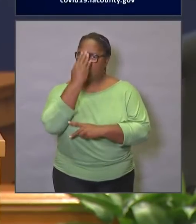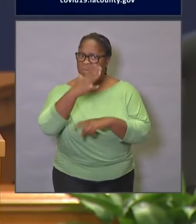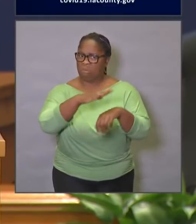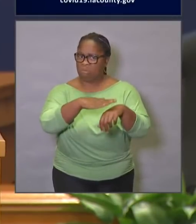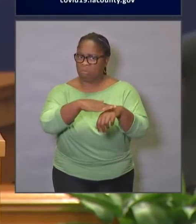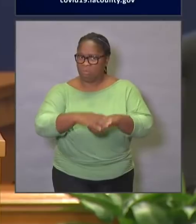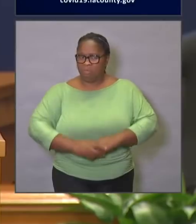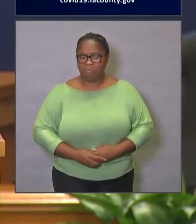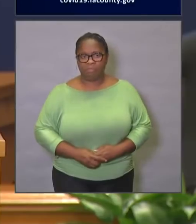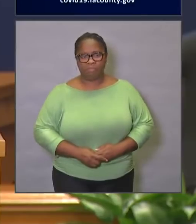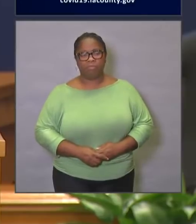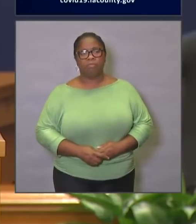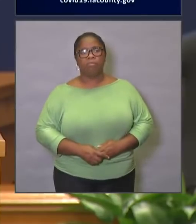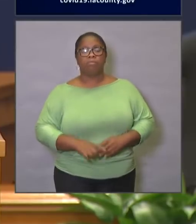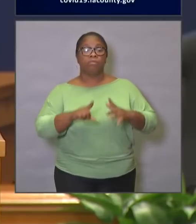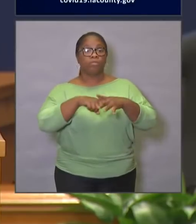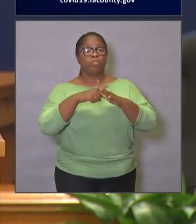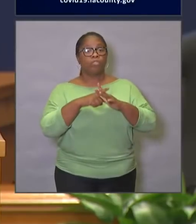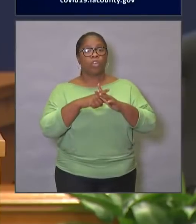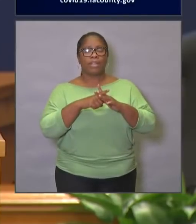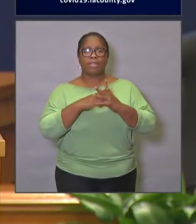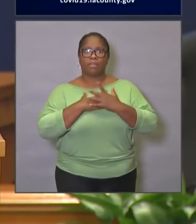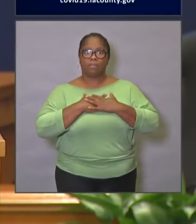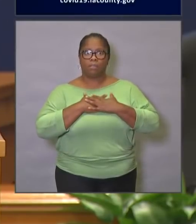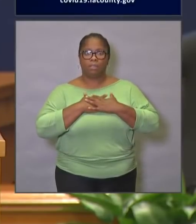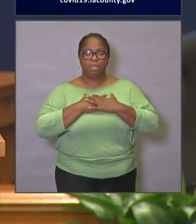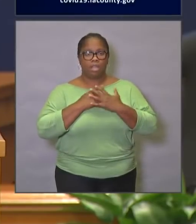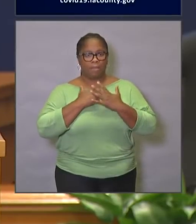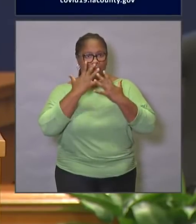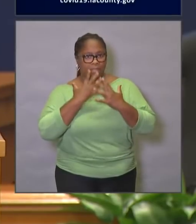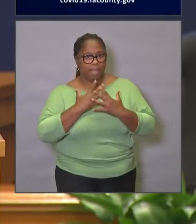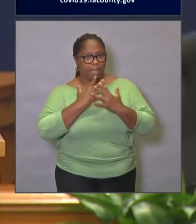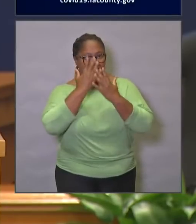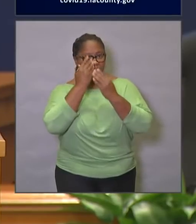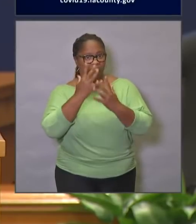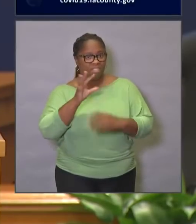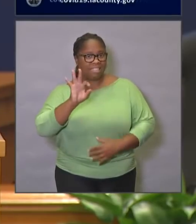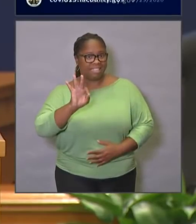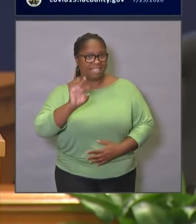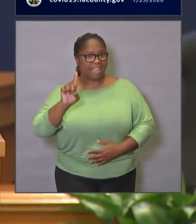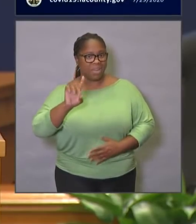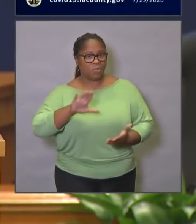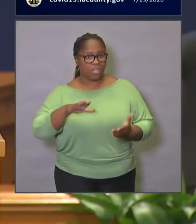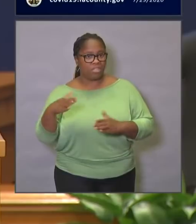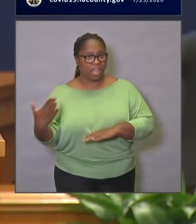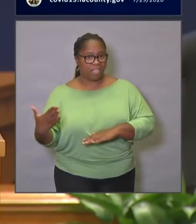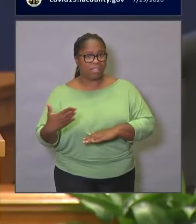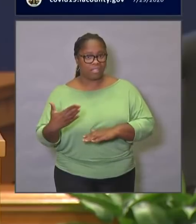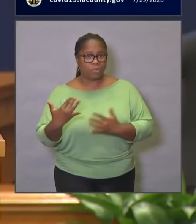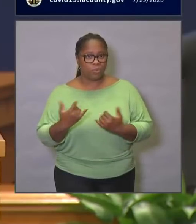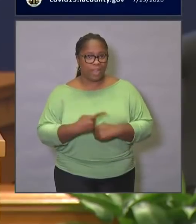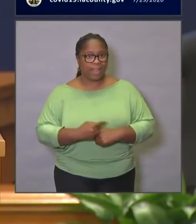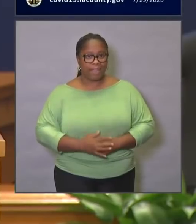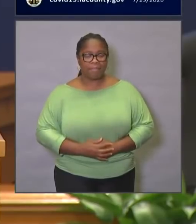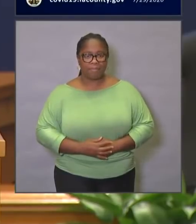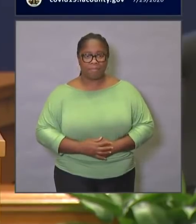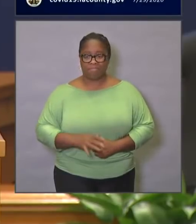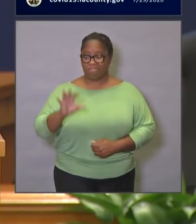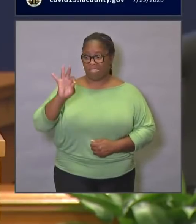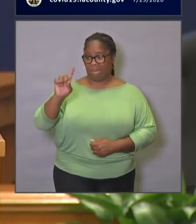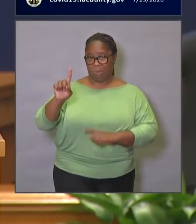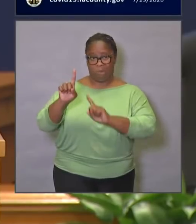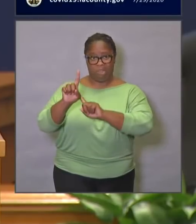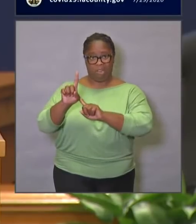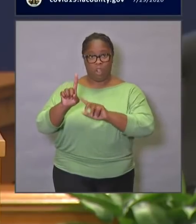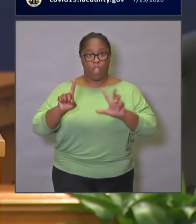weekend. But I'm going to start with how sad I am to report an additional 91 deaths today. 31 of the people who died are